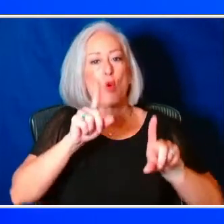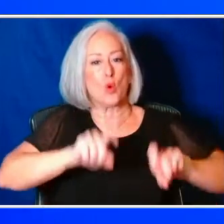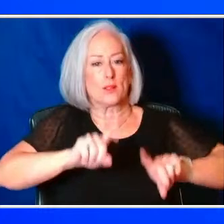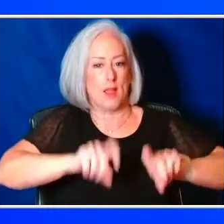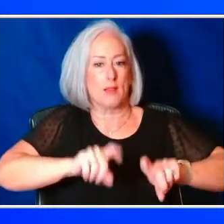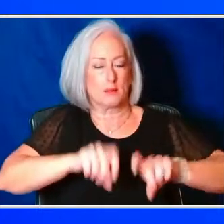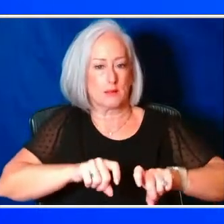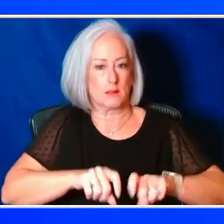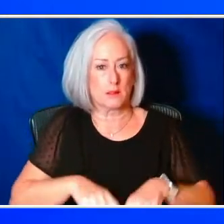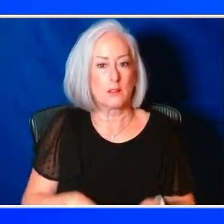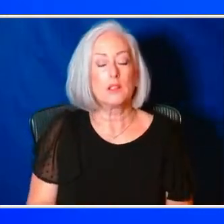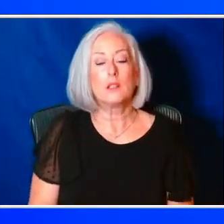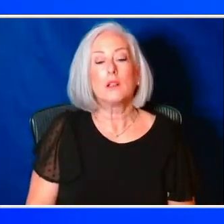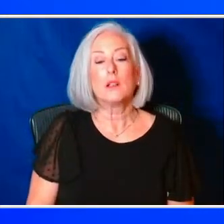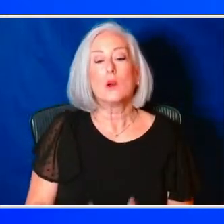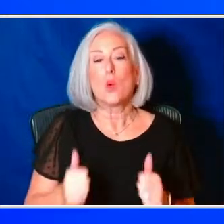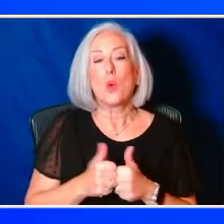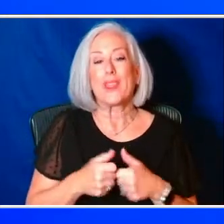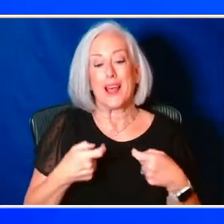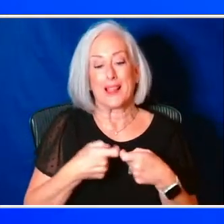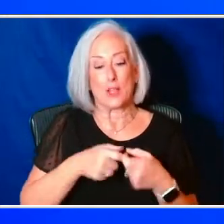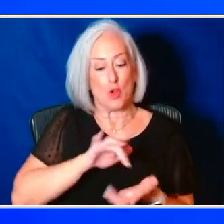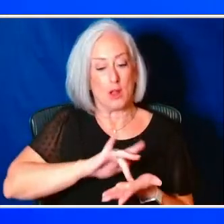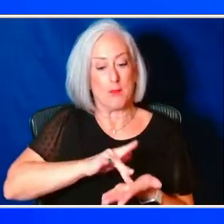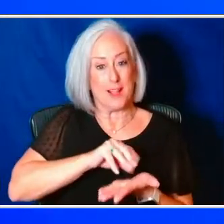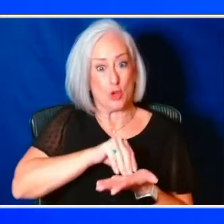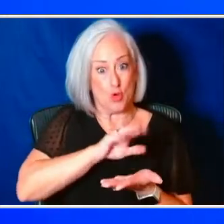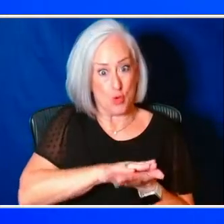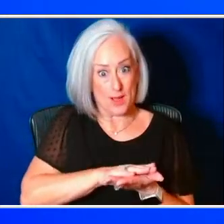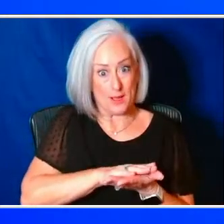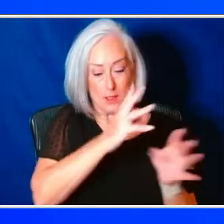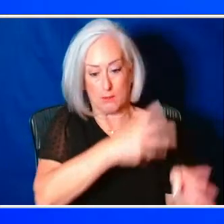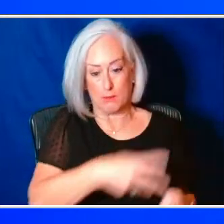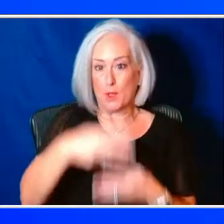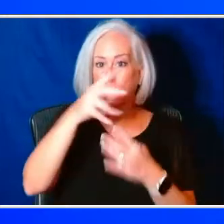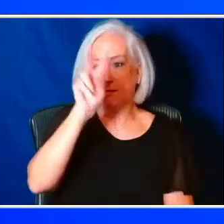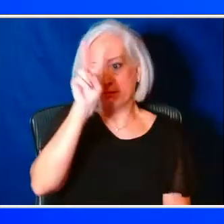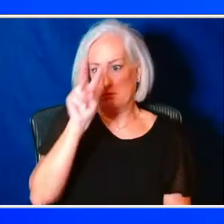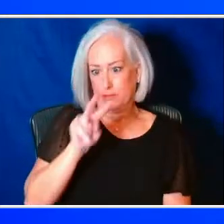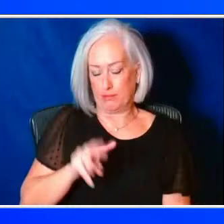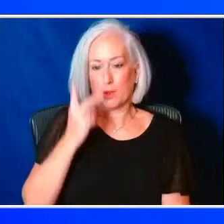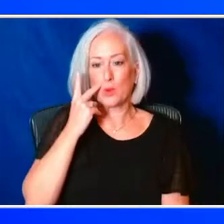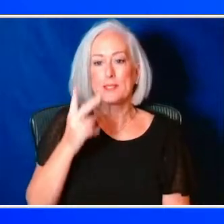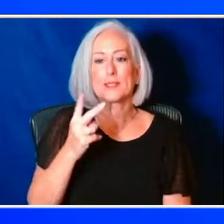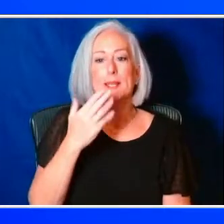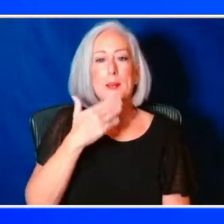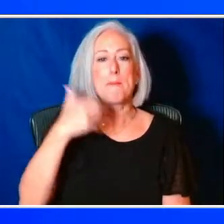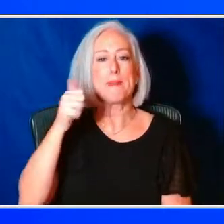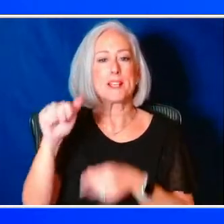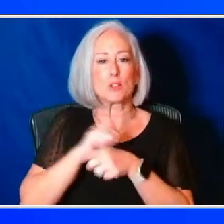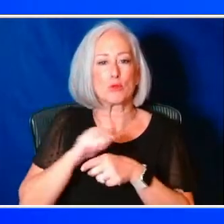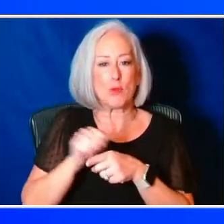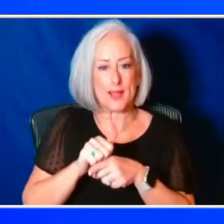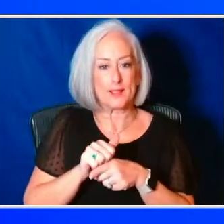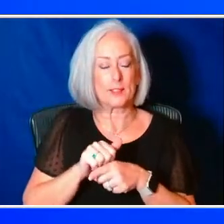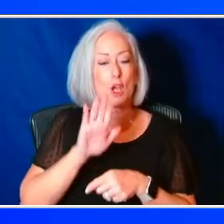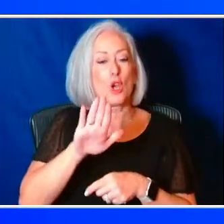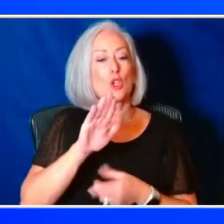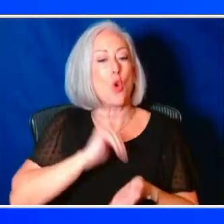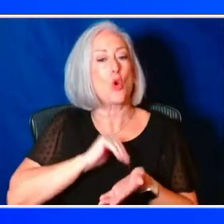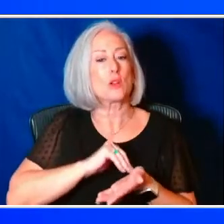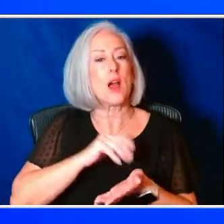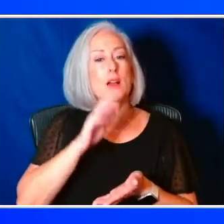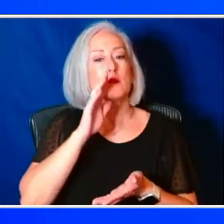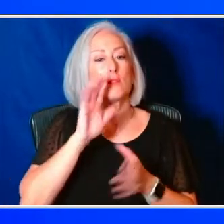medical records, there are things that are coming up that are best practice advisories. So your primary care physician will plug this data in, and it'll actually tell them, hey,